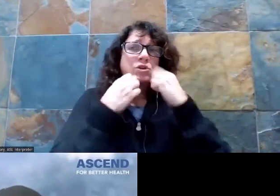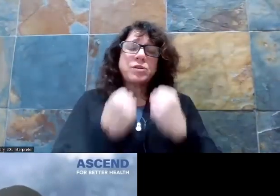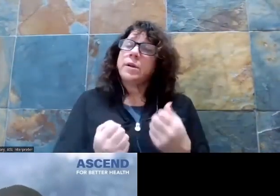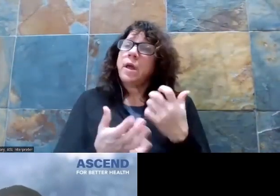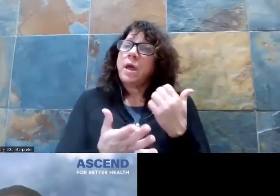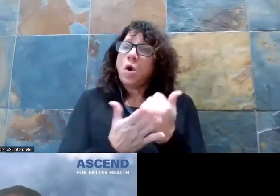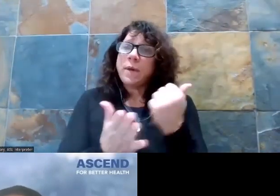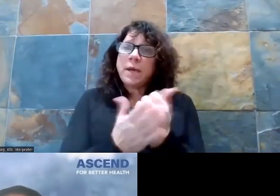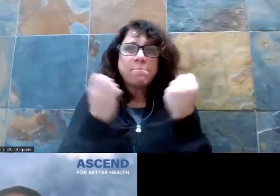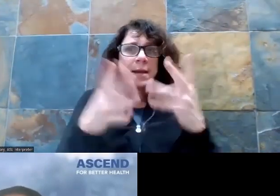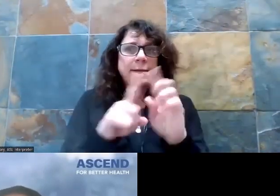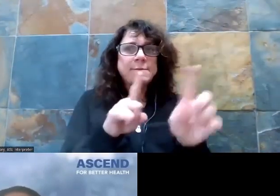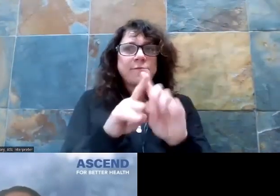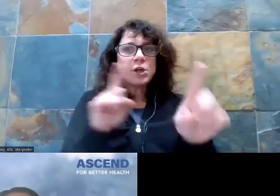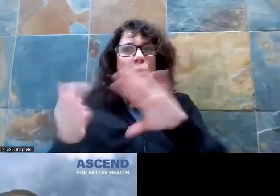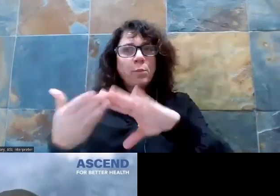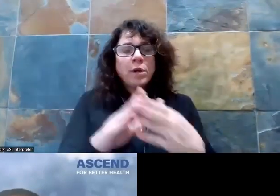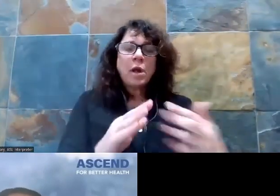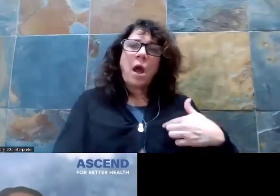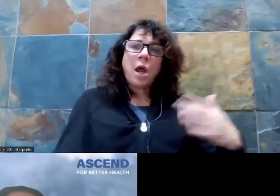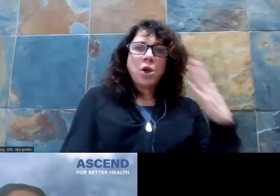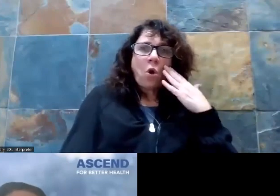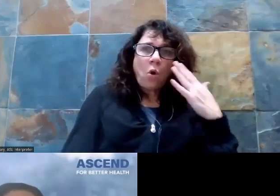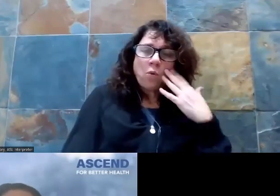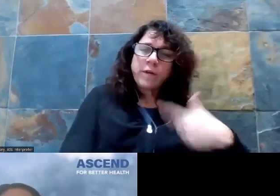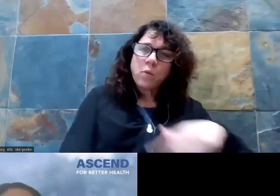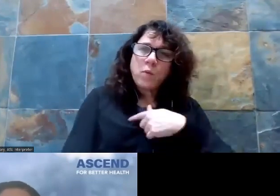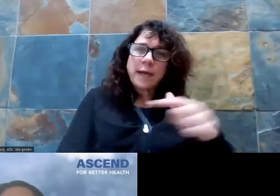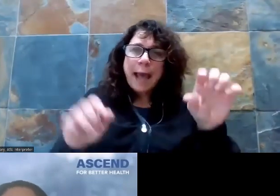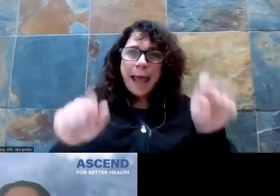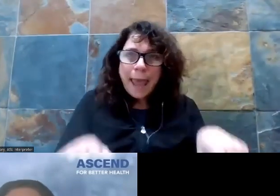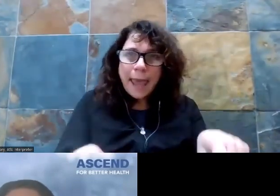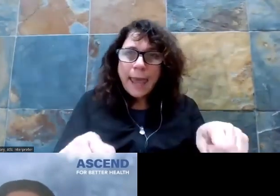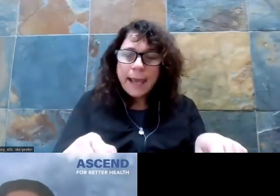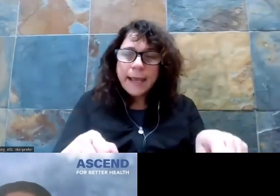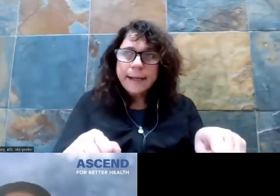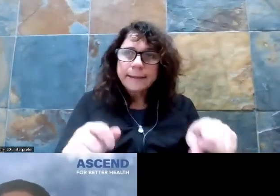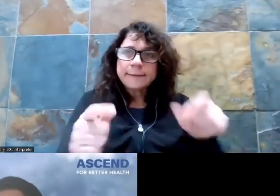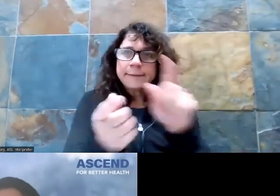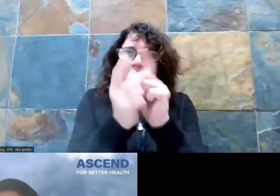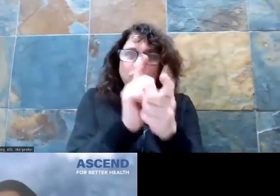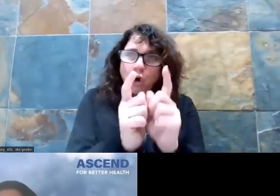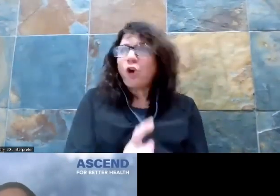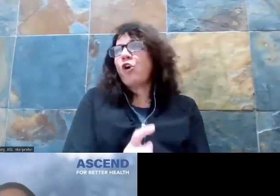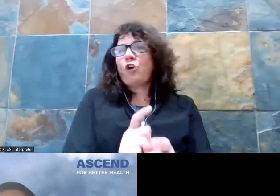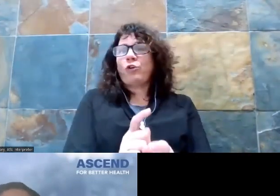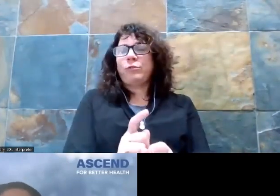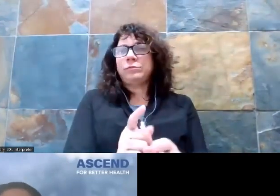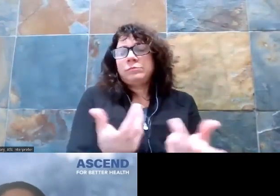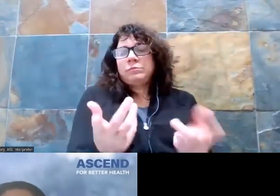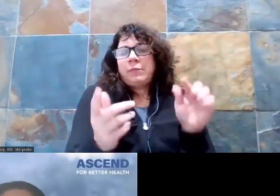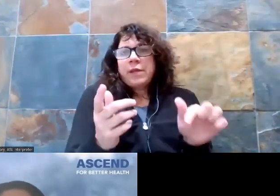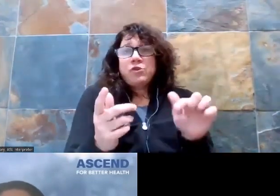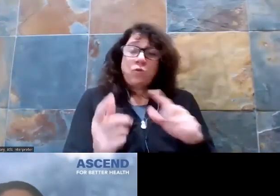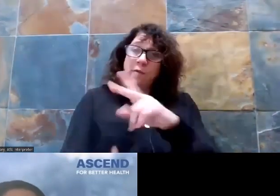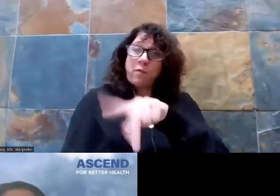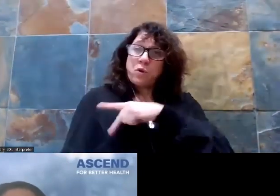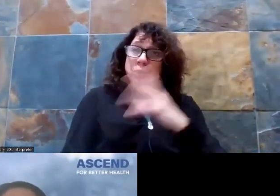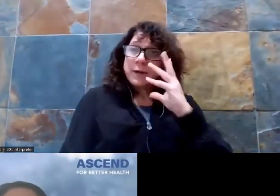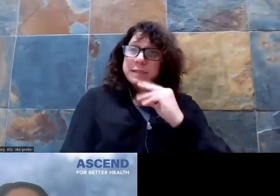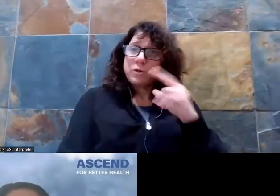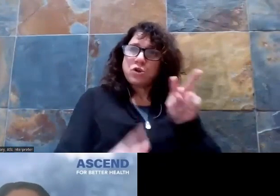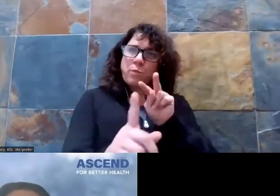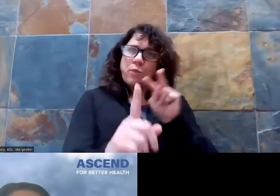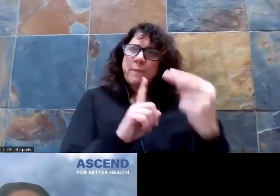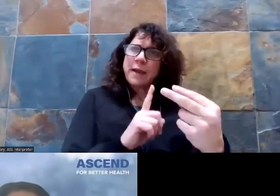many communities, because I know that we can turn the tide on this. Do you have a personal experience or a